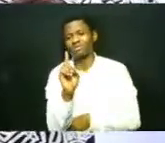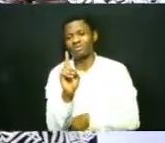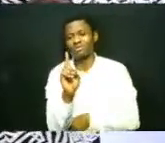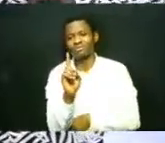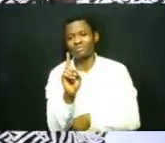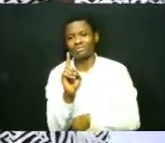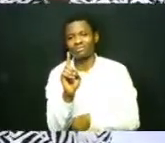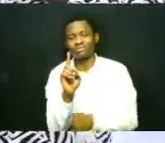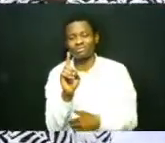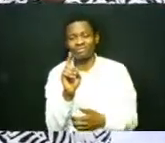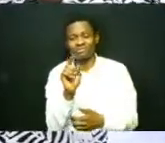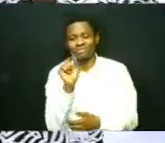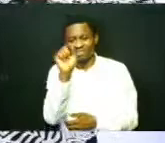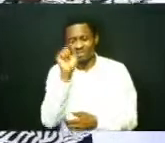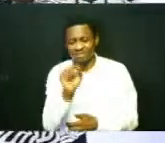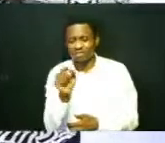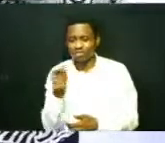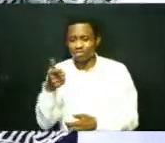Luke chapter 1 from